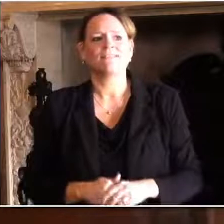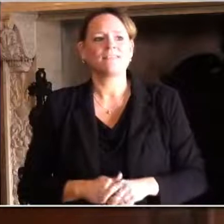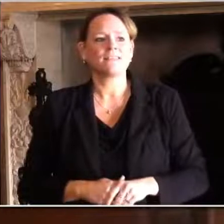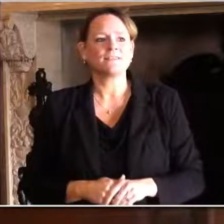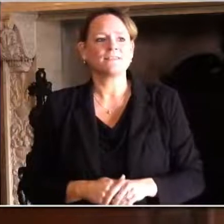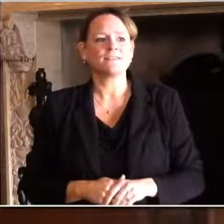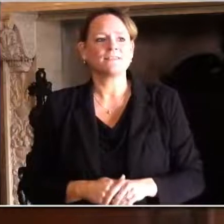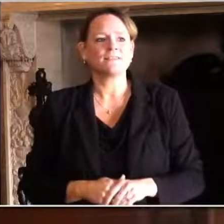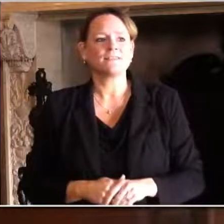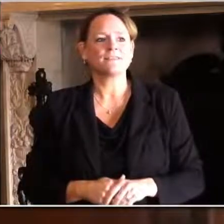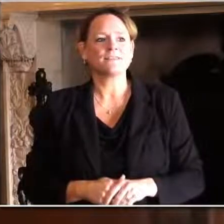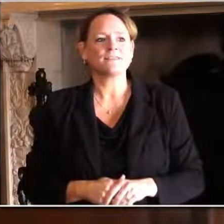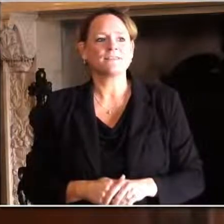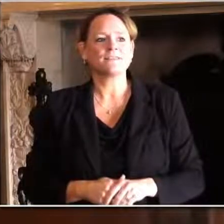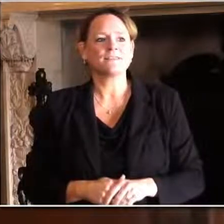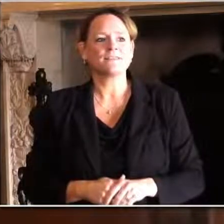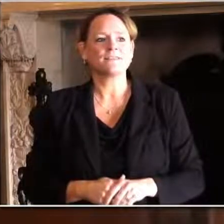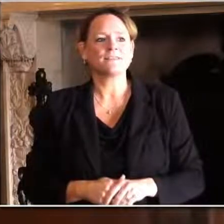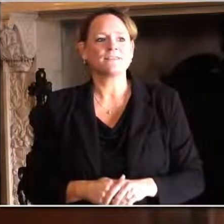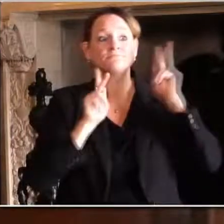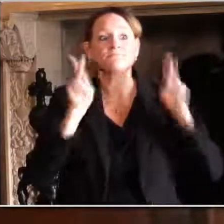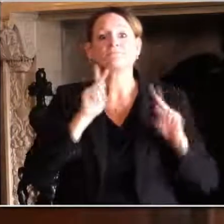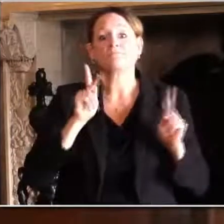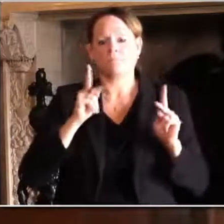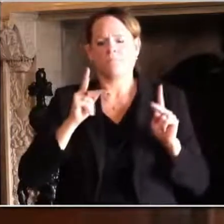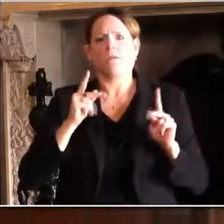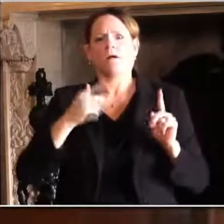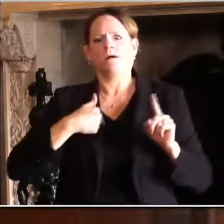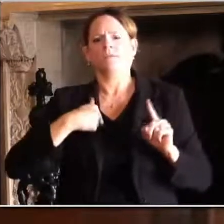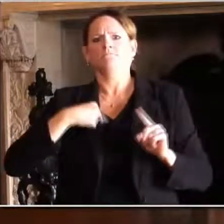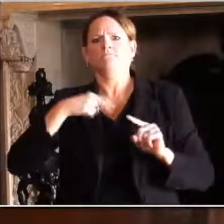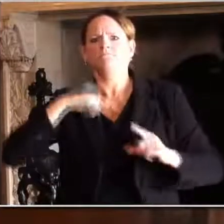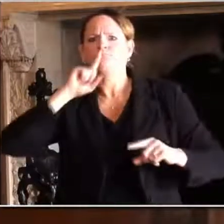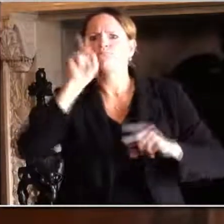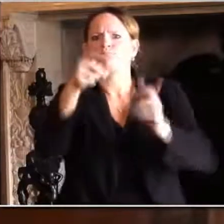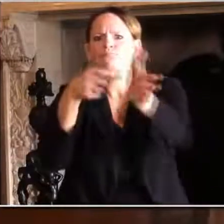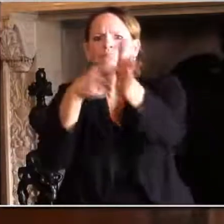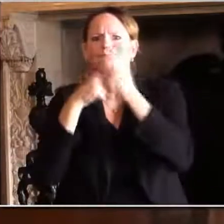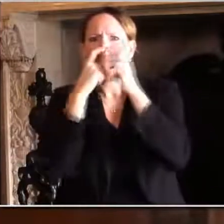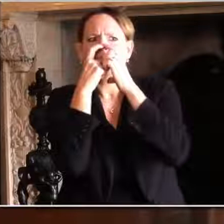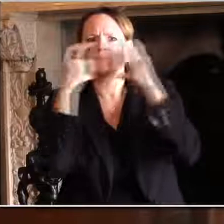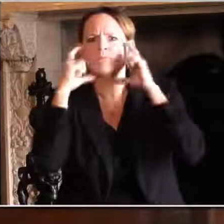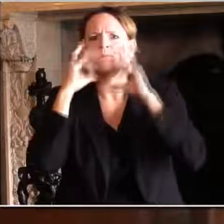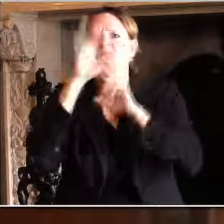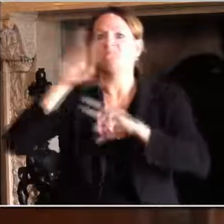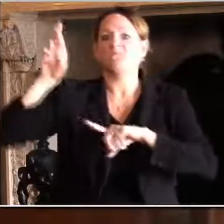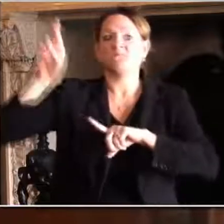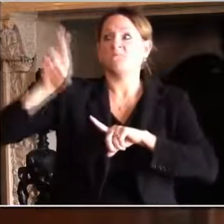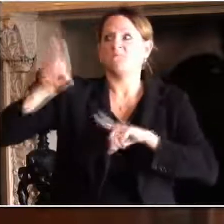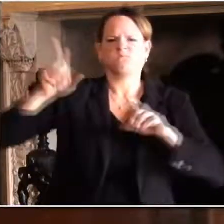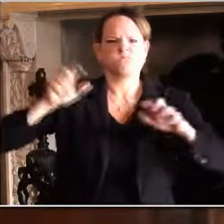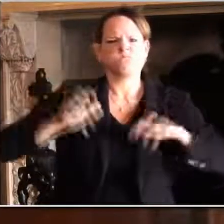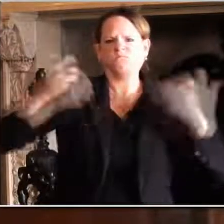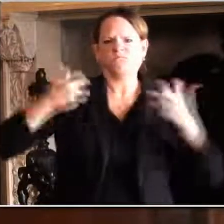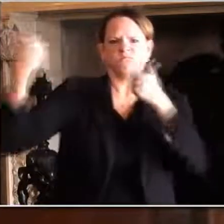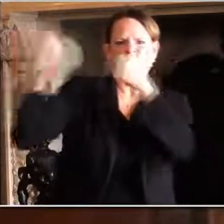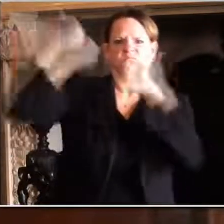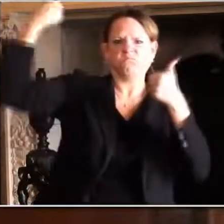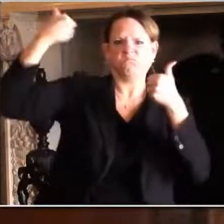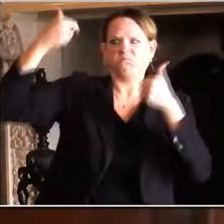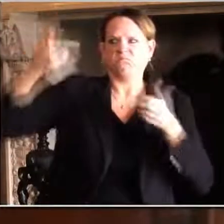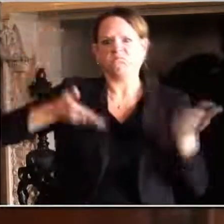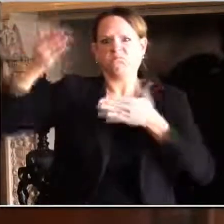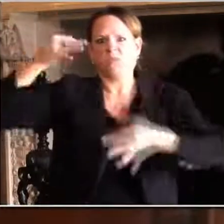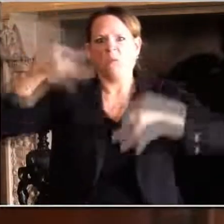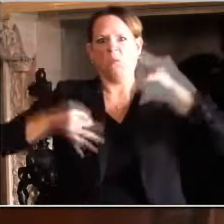people healthy and safe will immediately be challenged by Republicans in the court. I know folks are worried another ruling